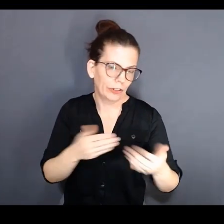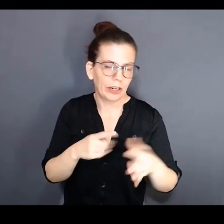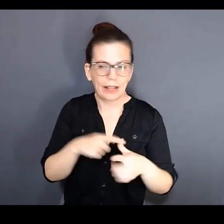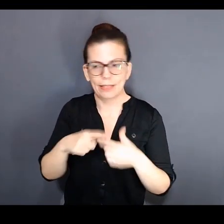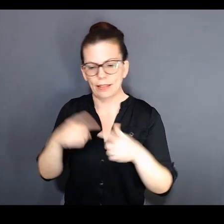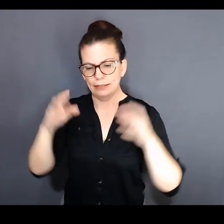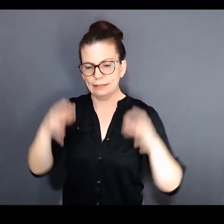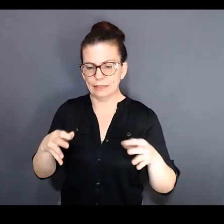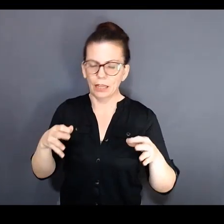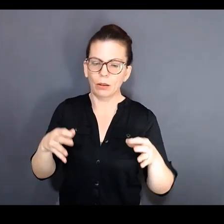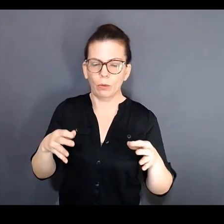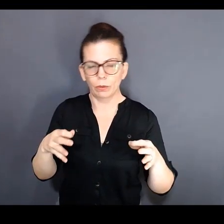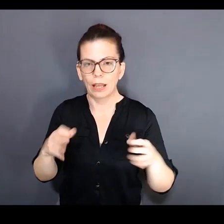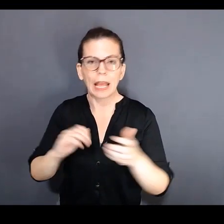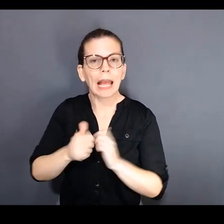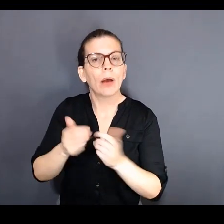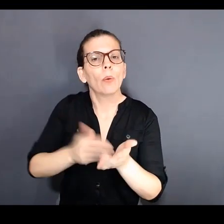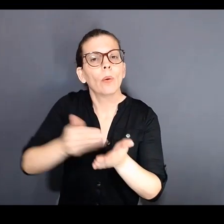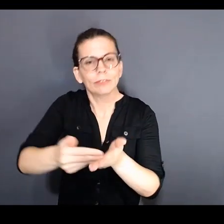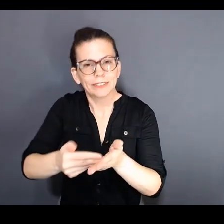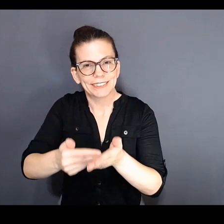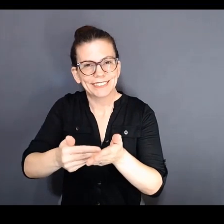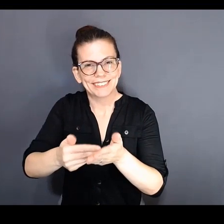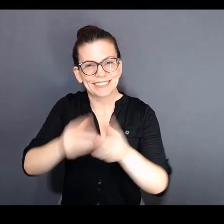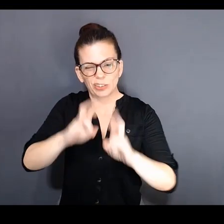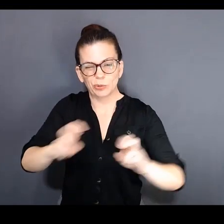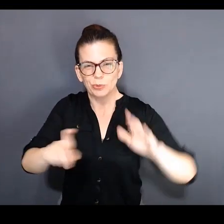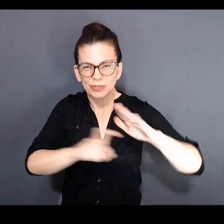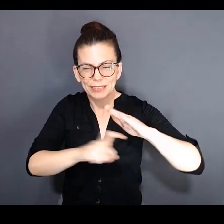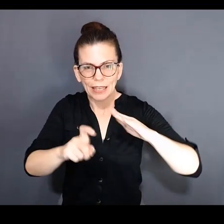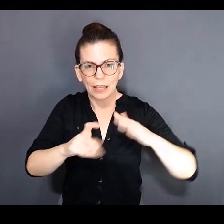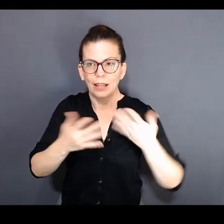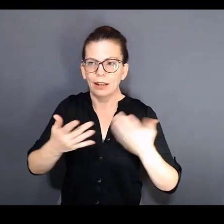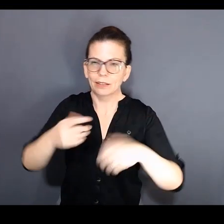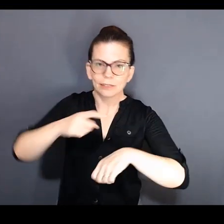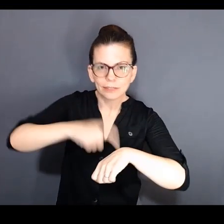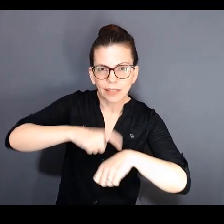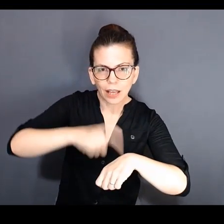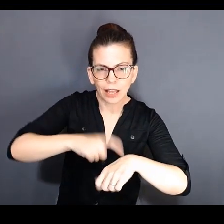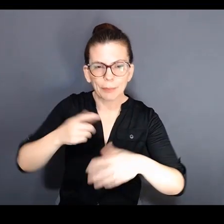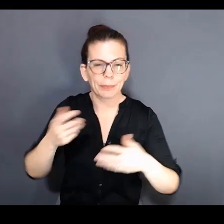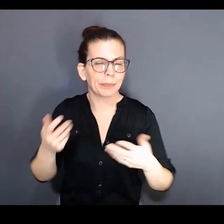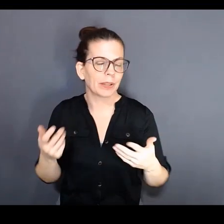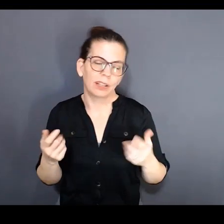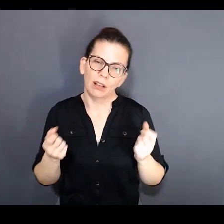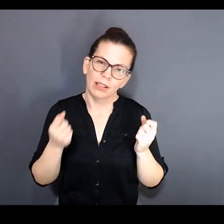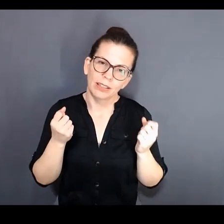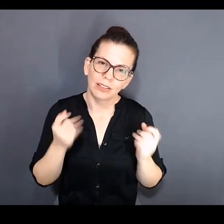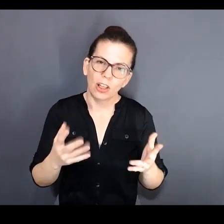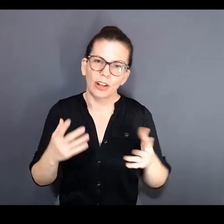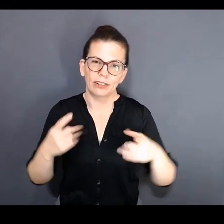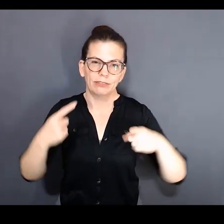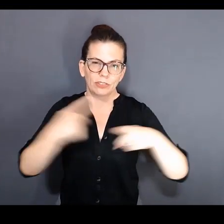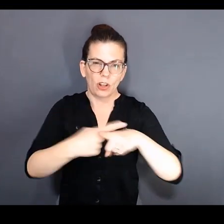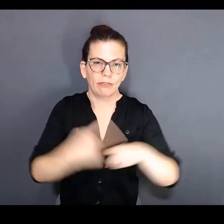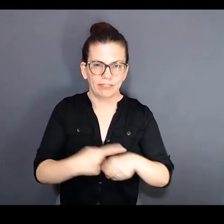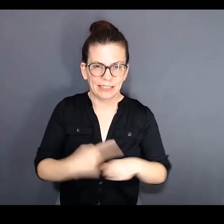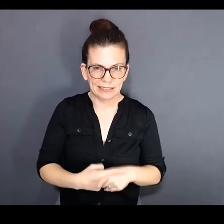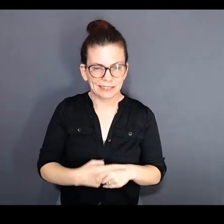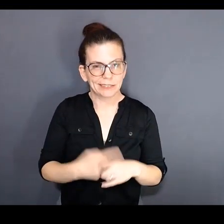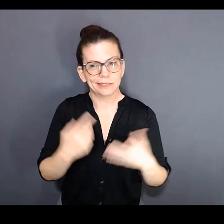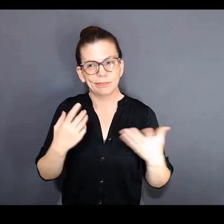is. And then they had to decide, how often to scan and like what should be the time. Like there was a lot